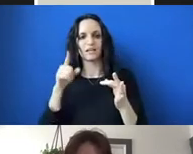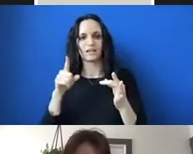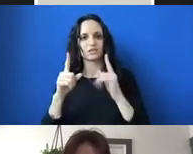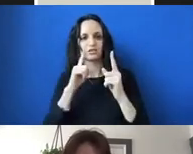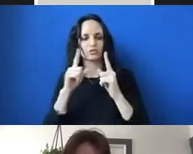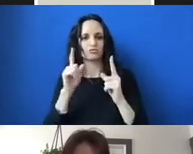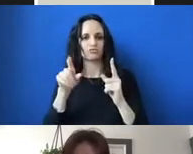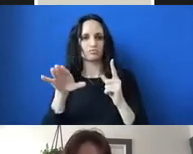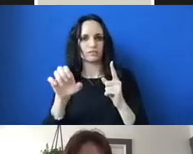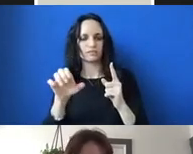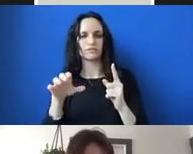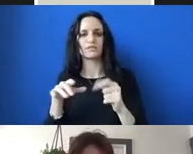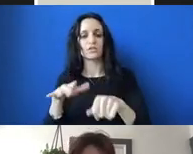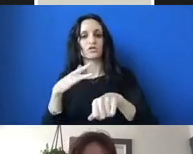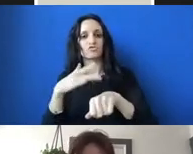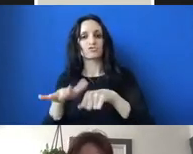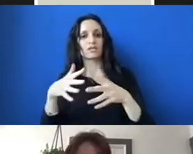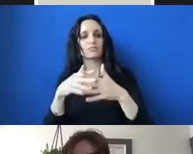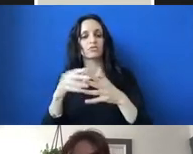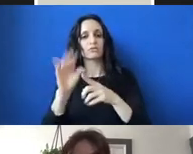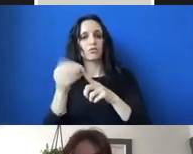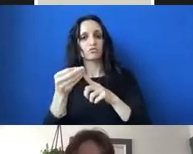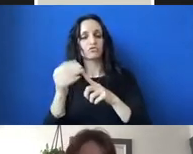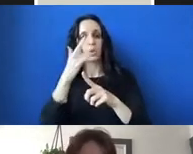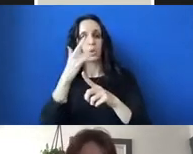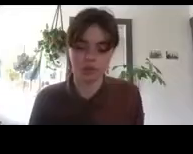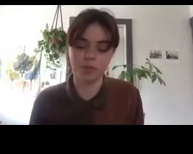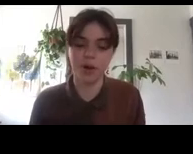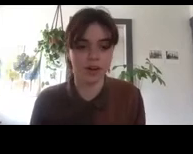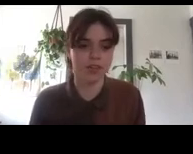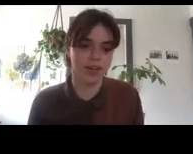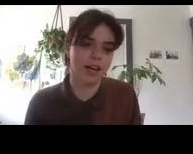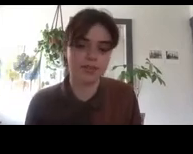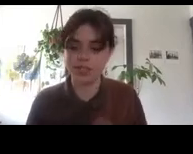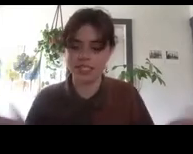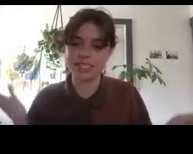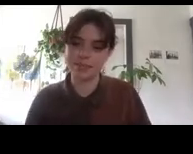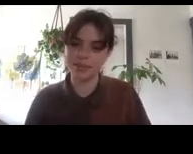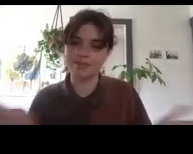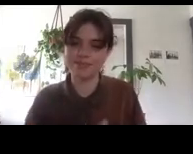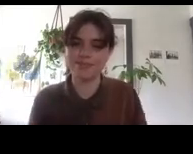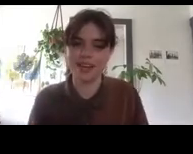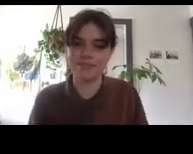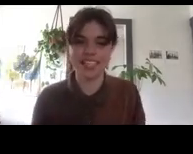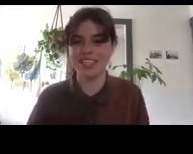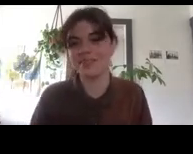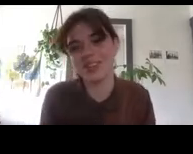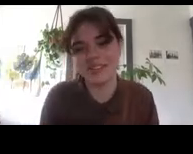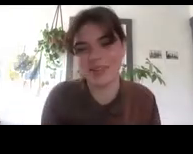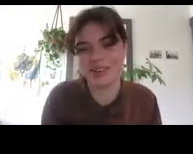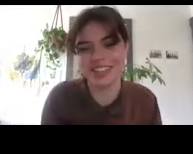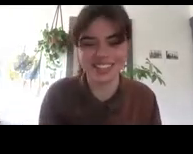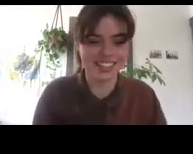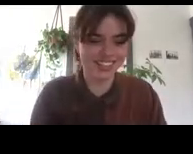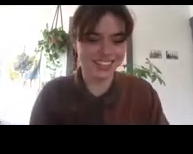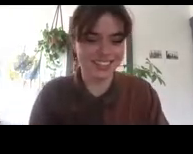early American culture and a window into perhaps the most vulnerable part of our lives, which is that's it. I'm sorry